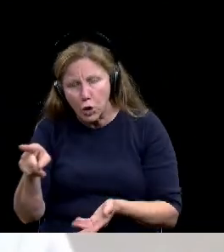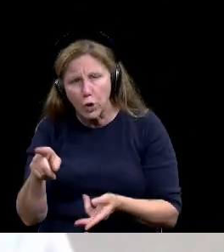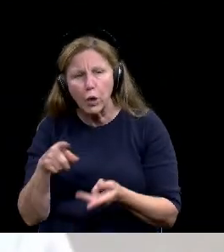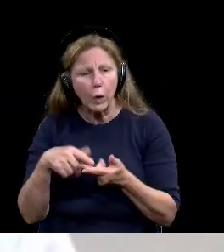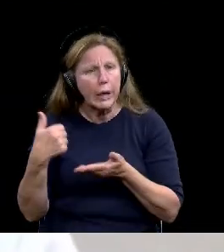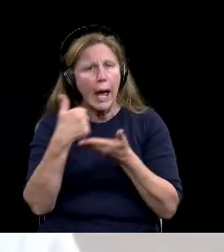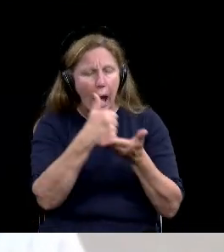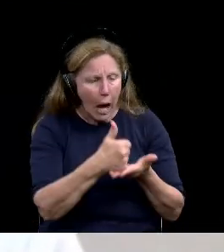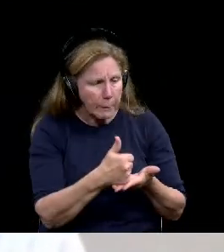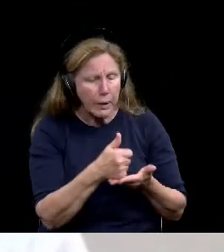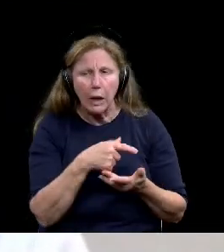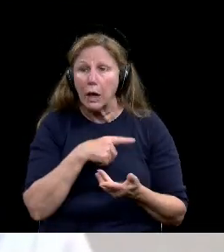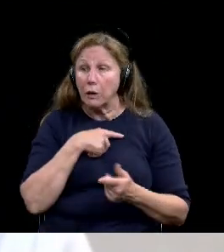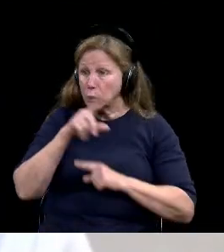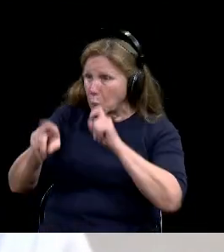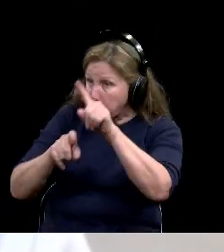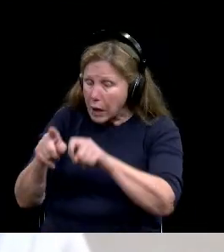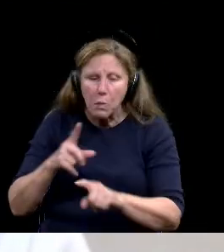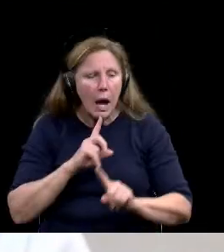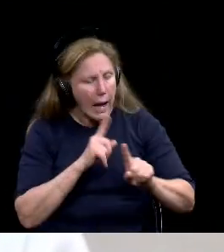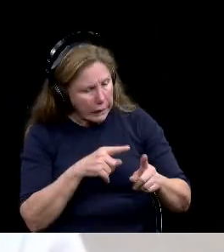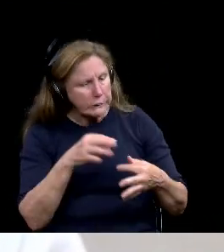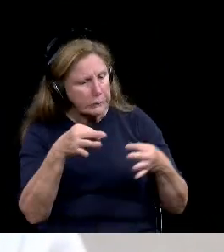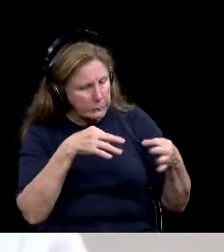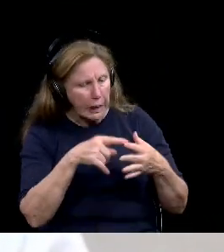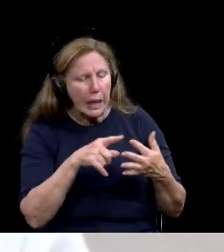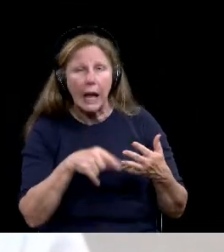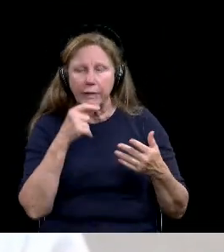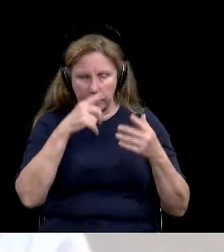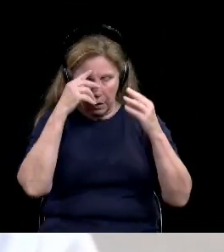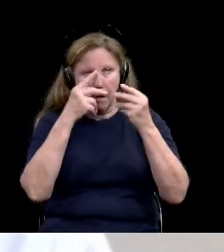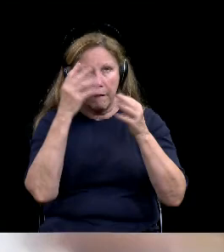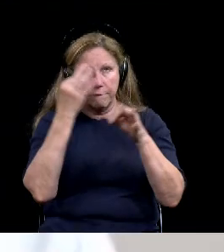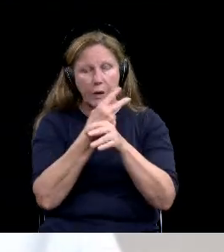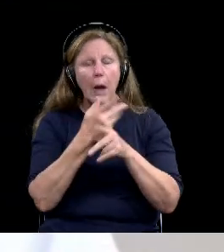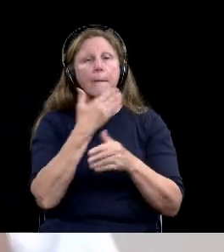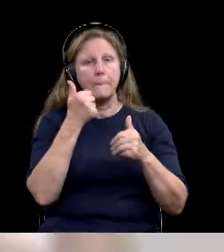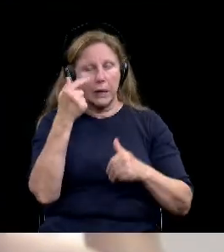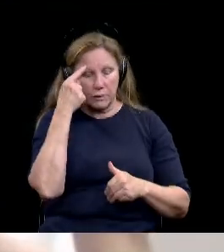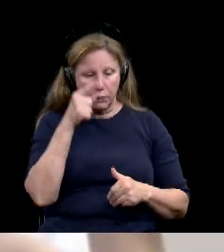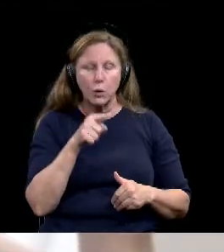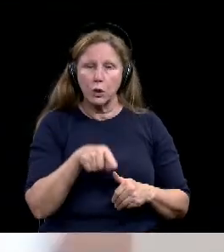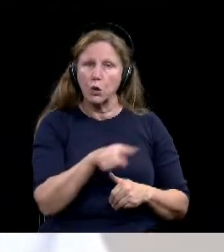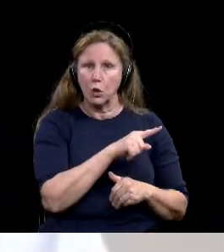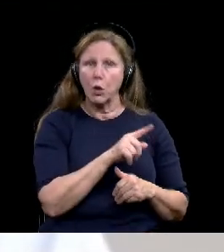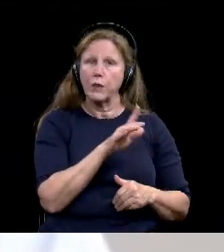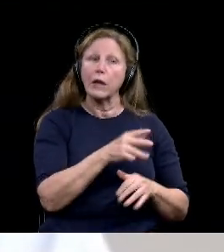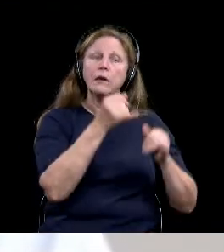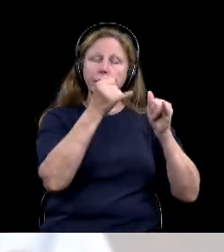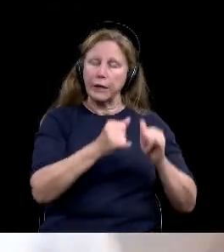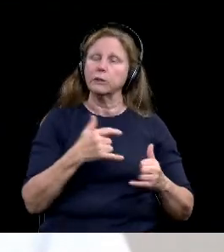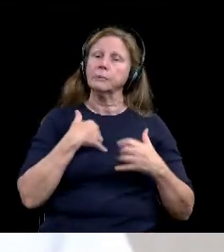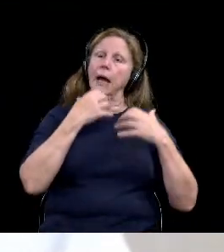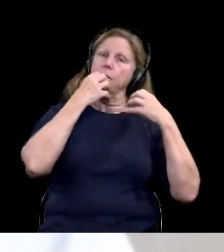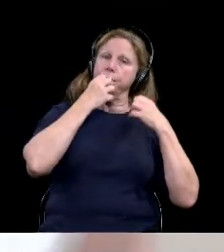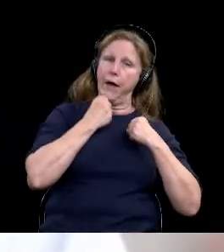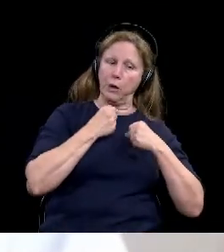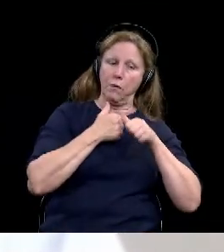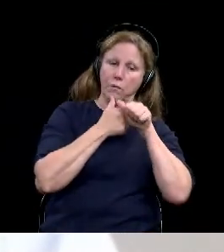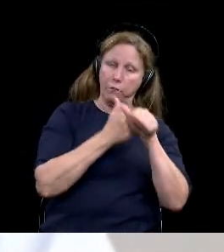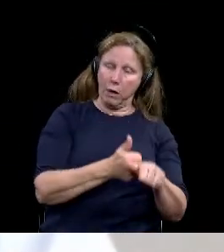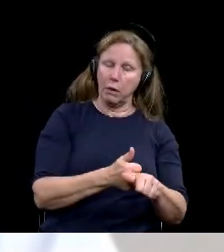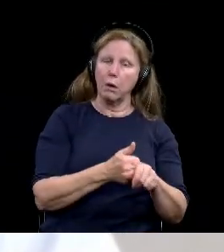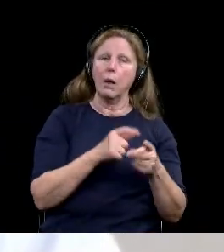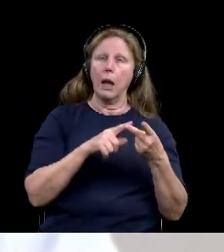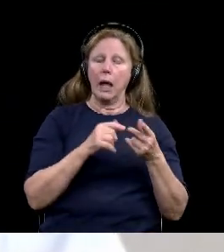individual values and can help you sort through your own concerns and what the benefit versus the risk might be